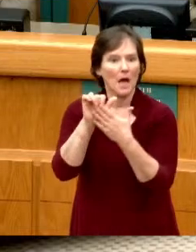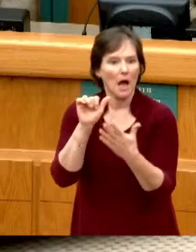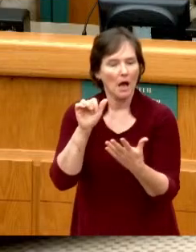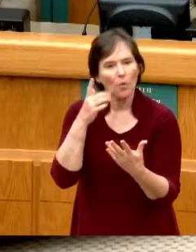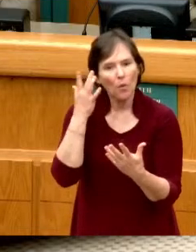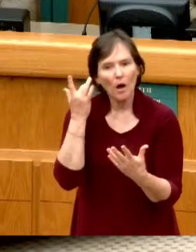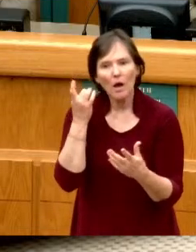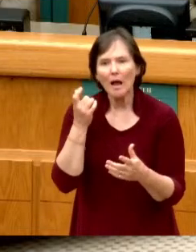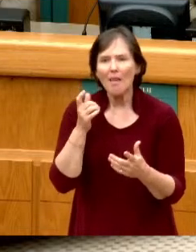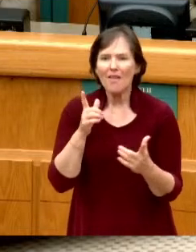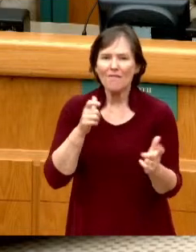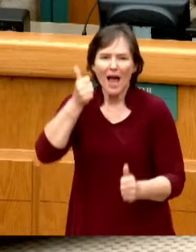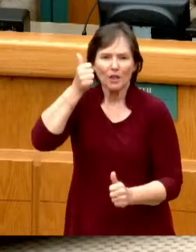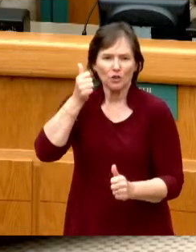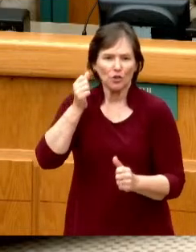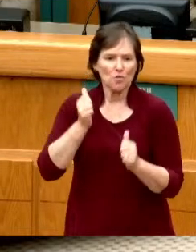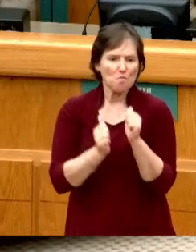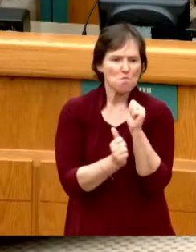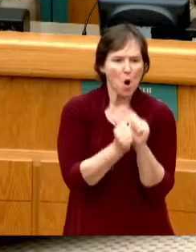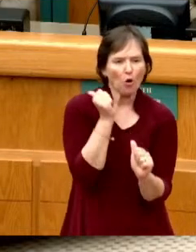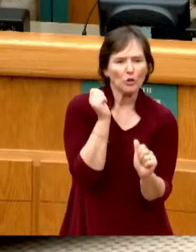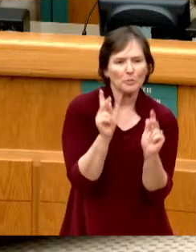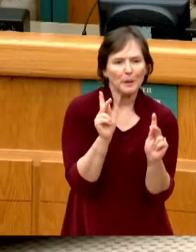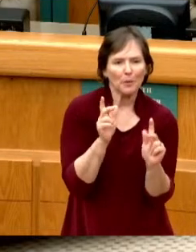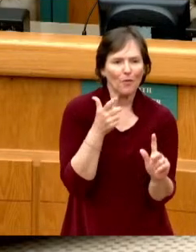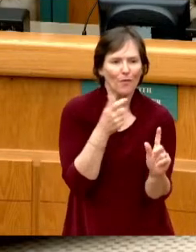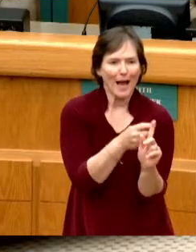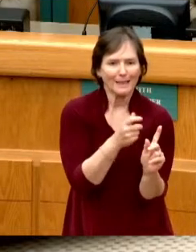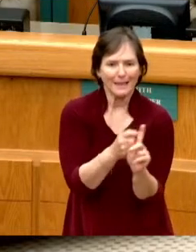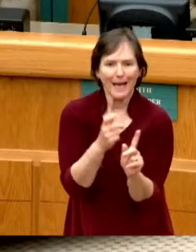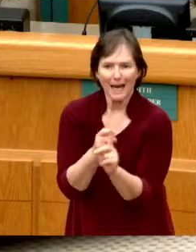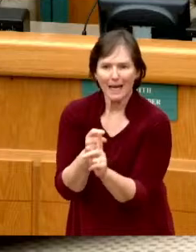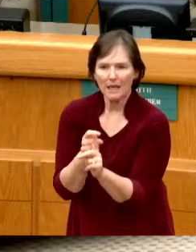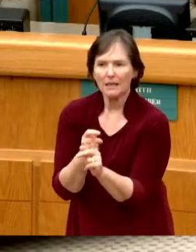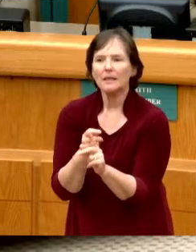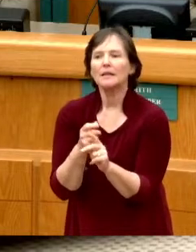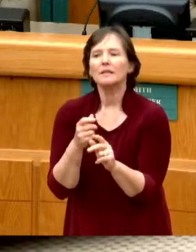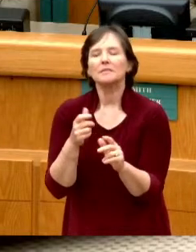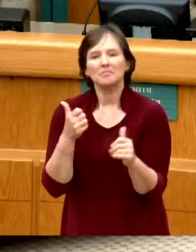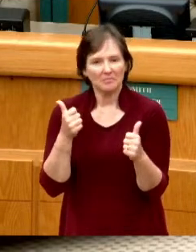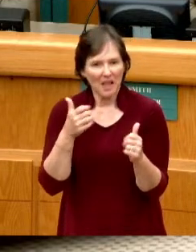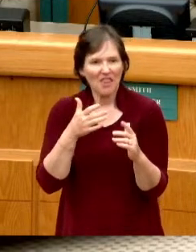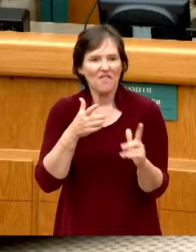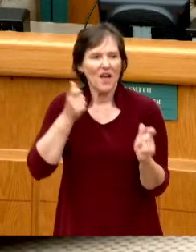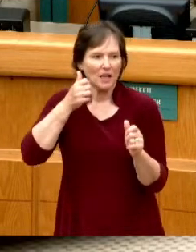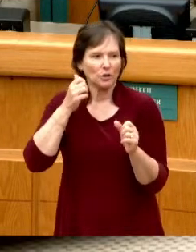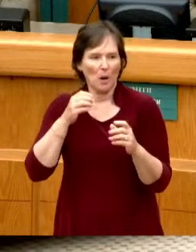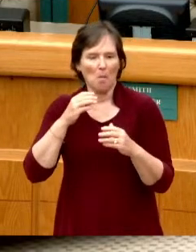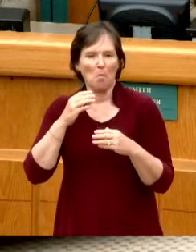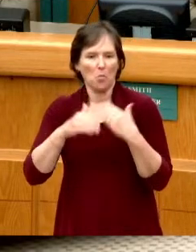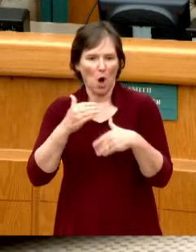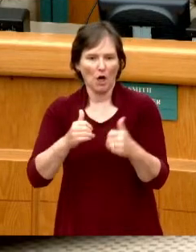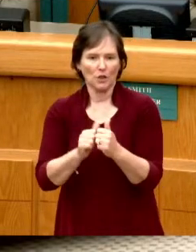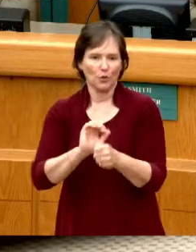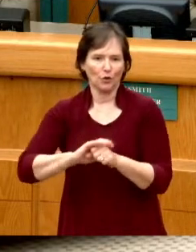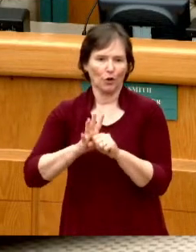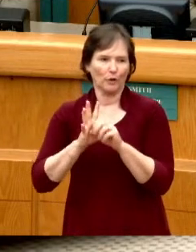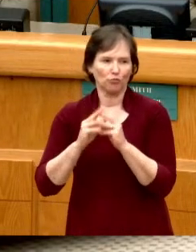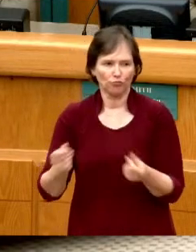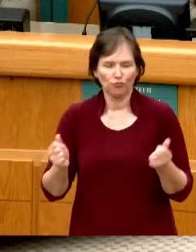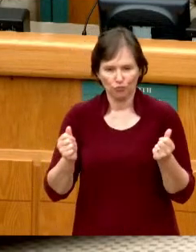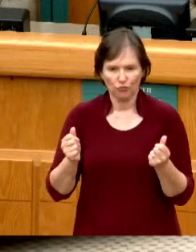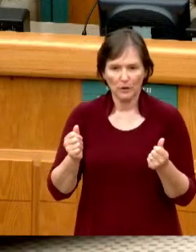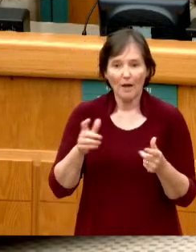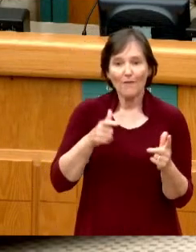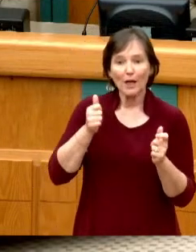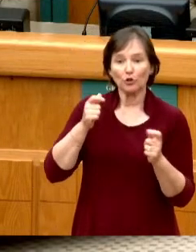get vaccines distributed to us, the faster we can get them distributed to you. That's the goal. Faster to us, faster